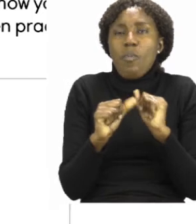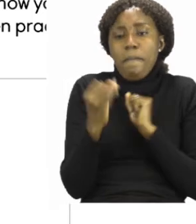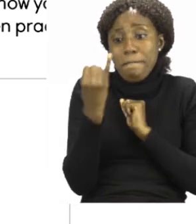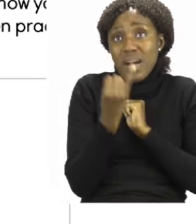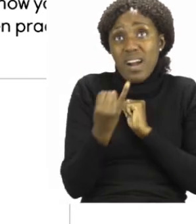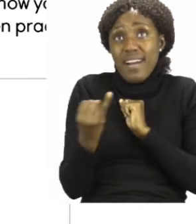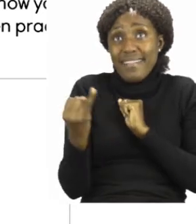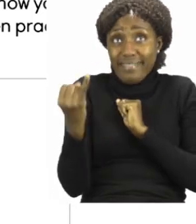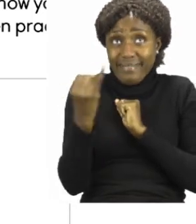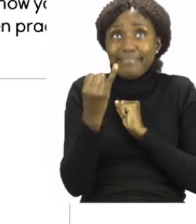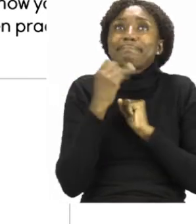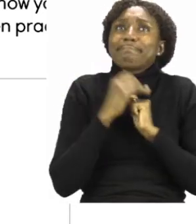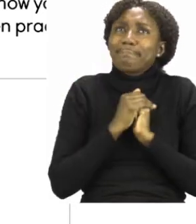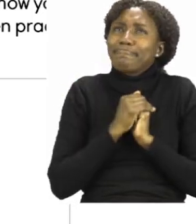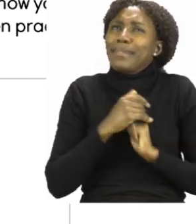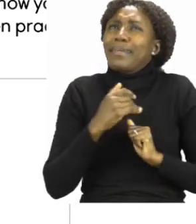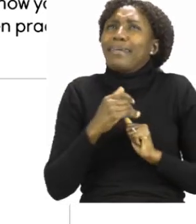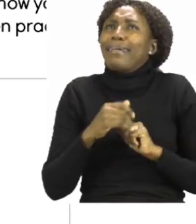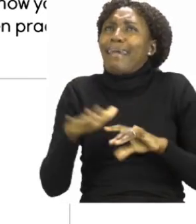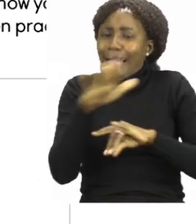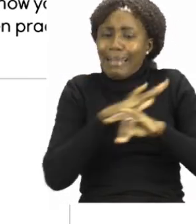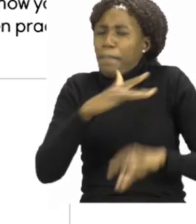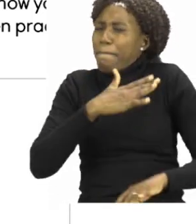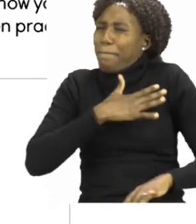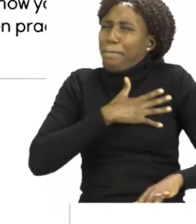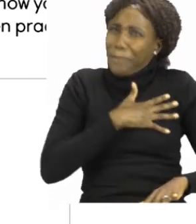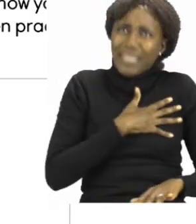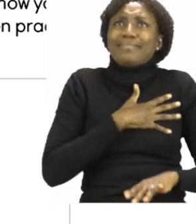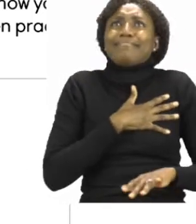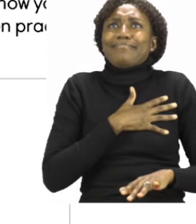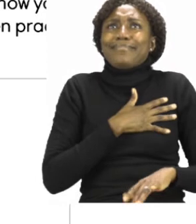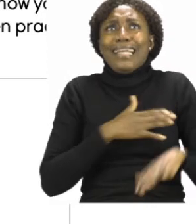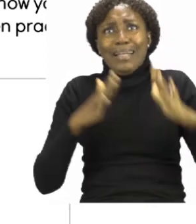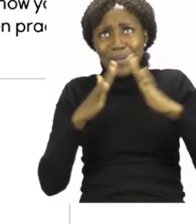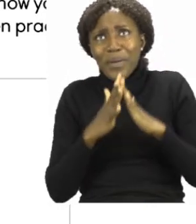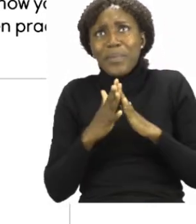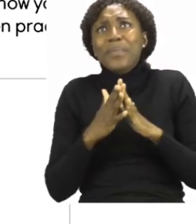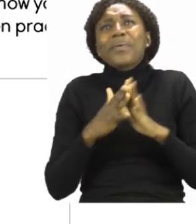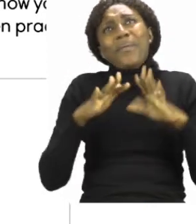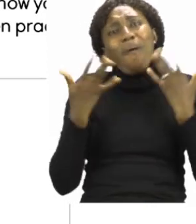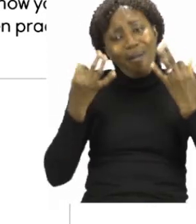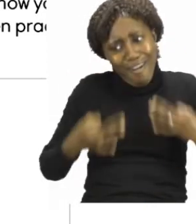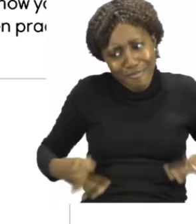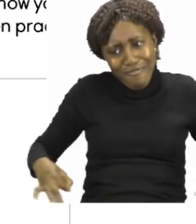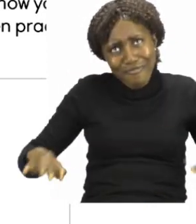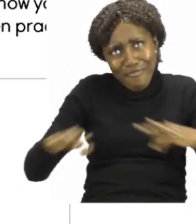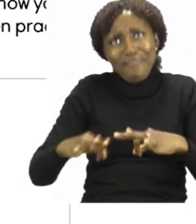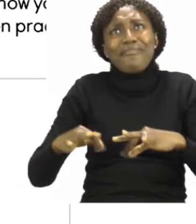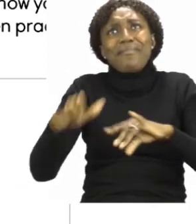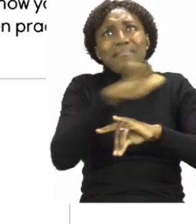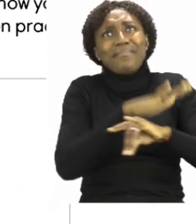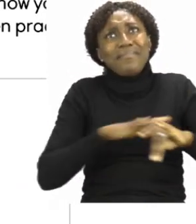time, you're going to be drawing your favorite pet or farm or domestic